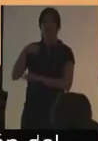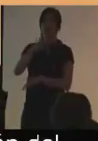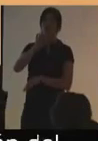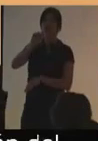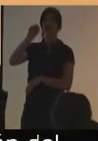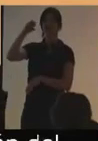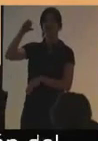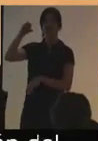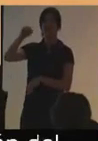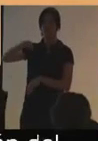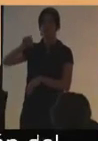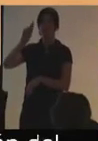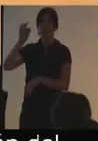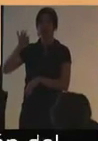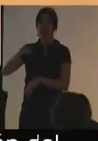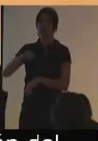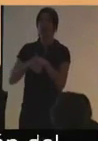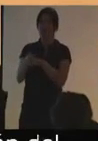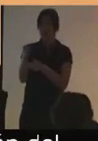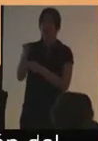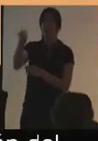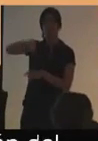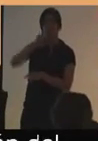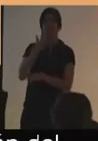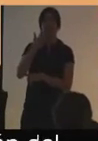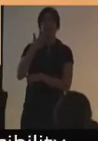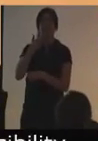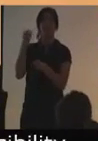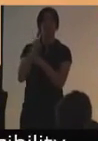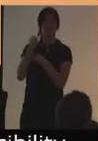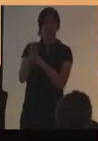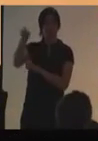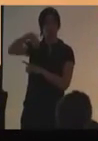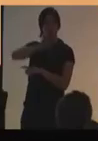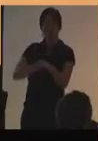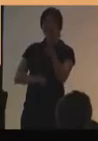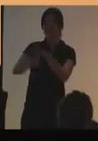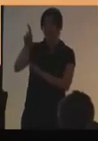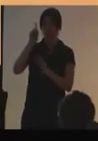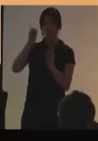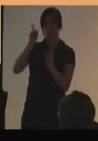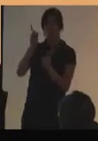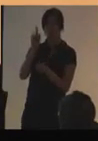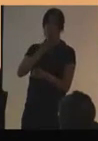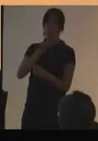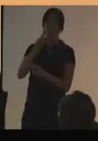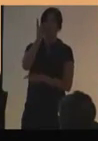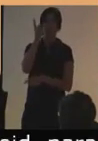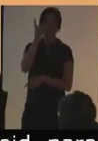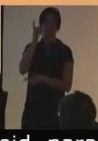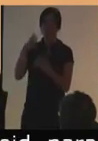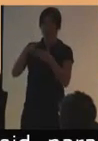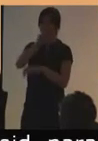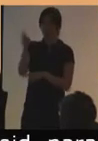accessibility, and all of you who are working in developments for Android, for mobile terminals,